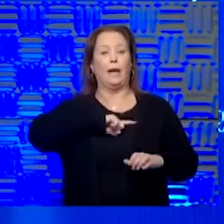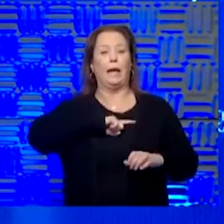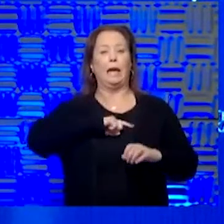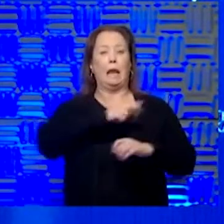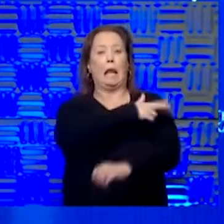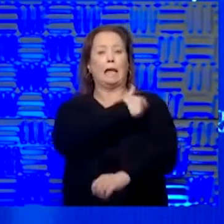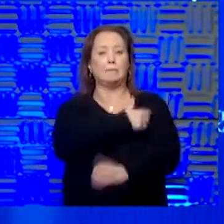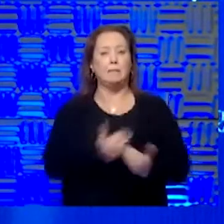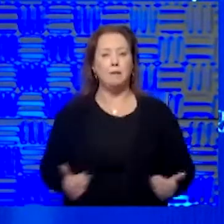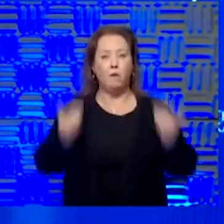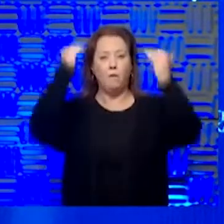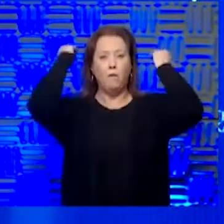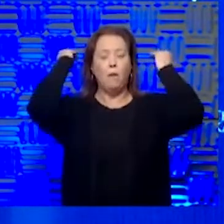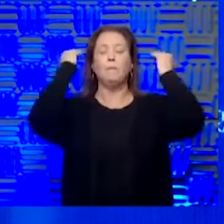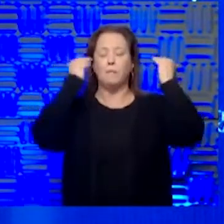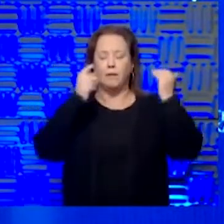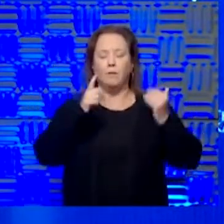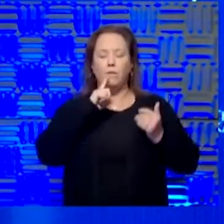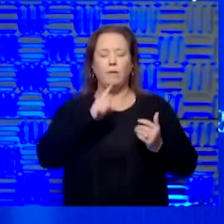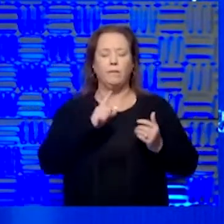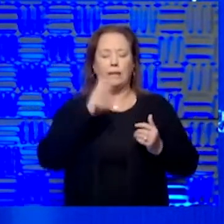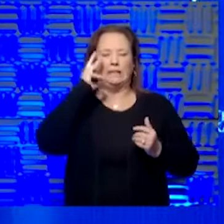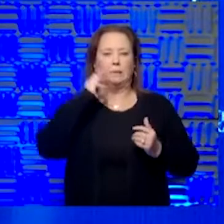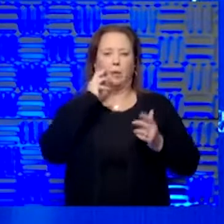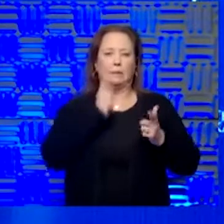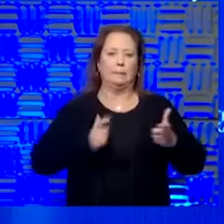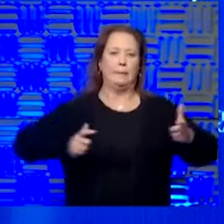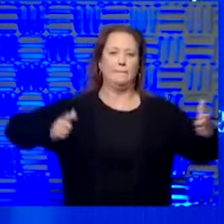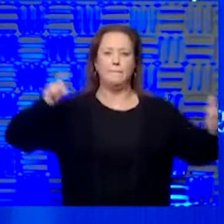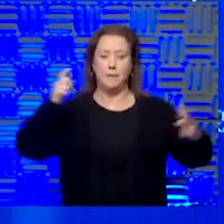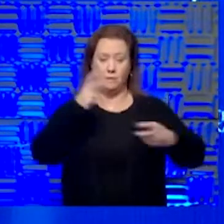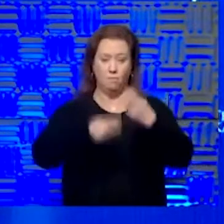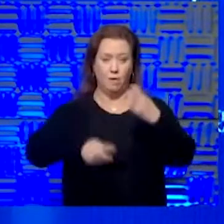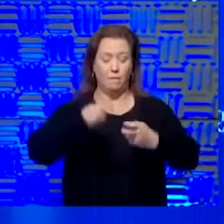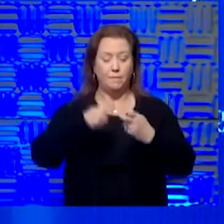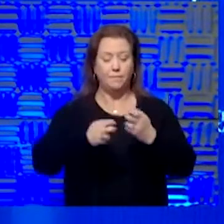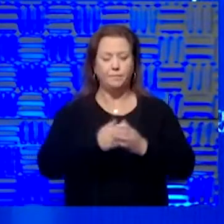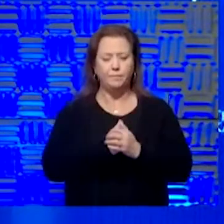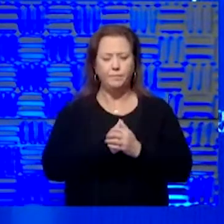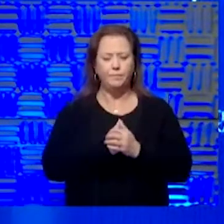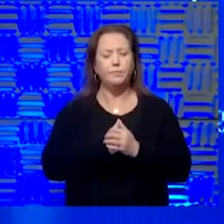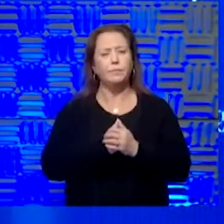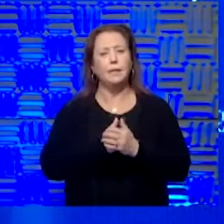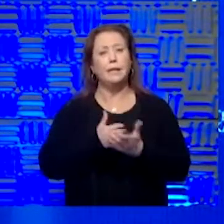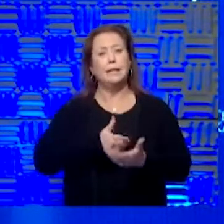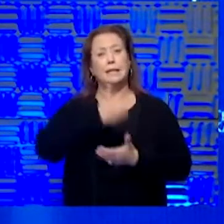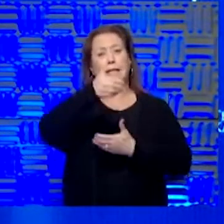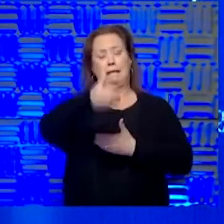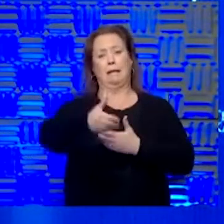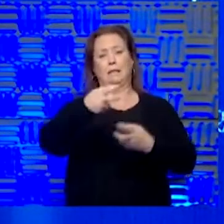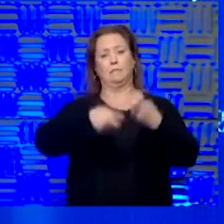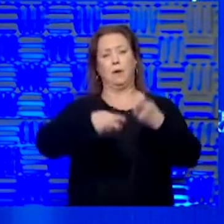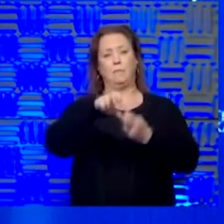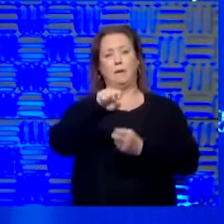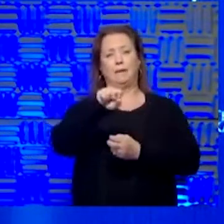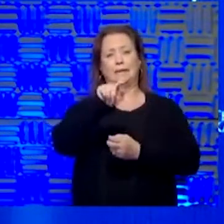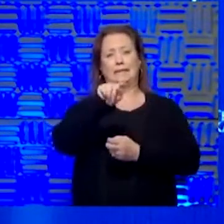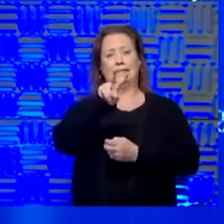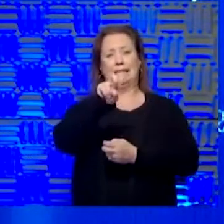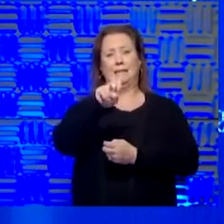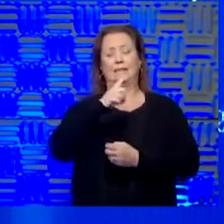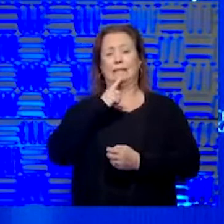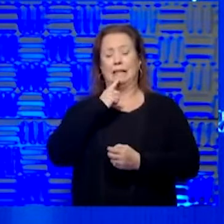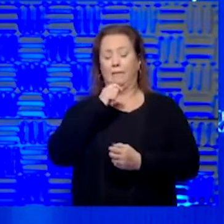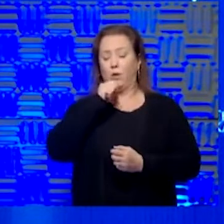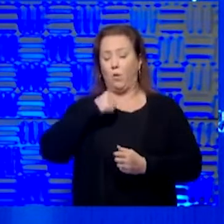we would have had a lot bigger problem on our hand. But our next problem is that as Steve has said, if you don't have enough people who have been